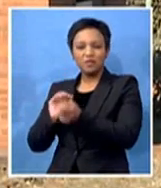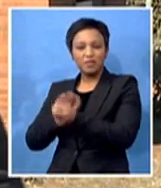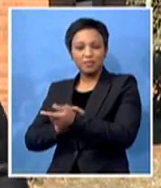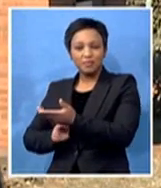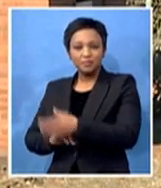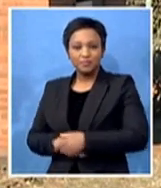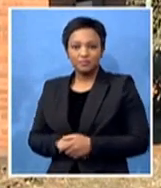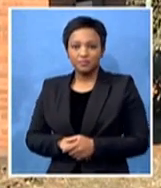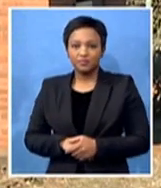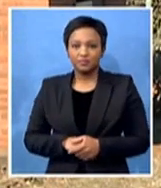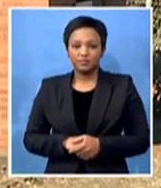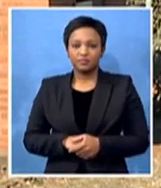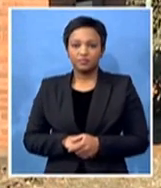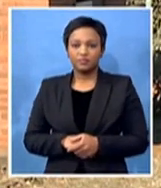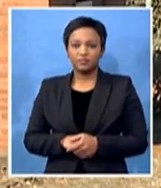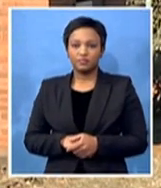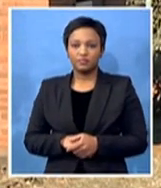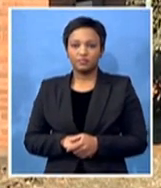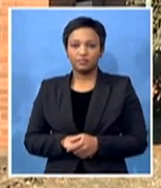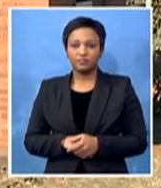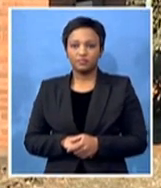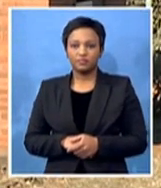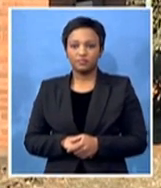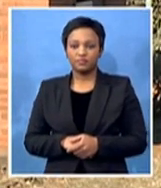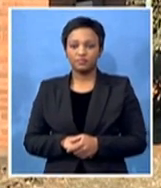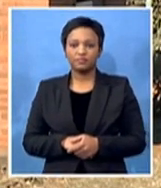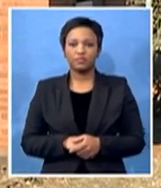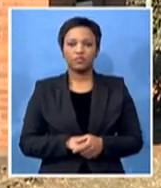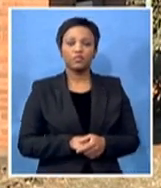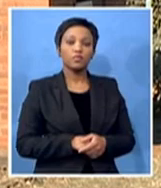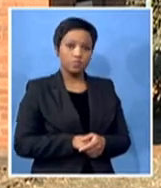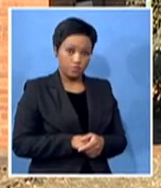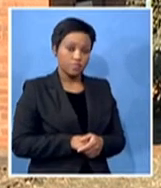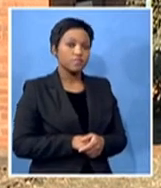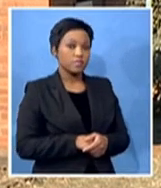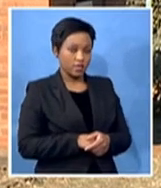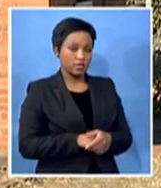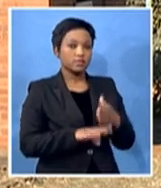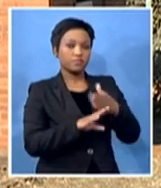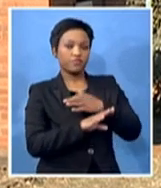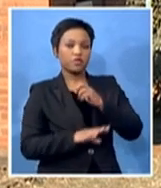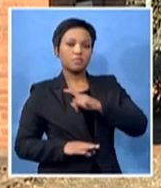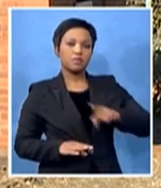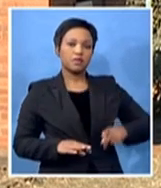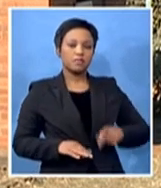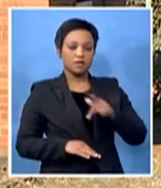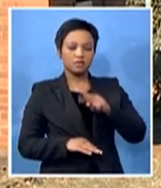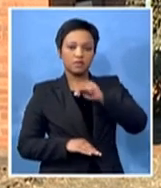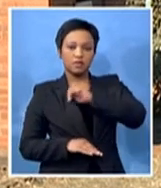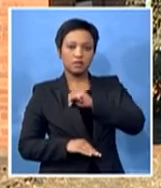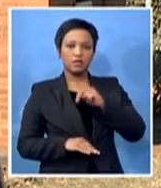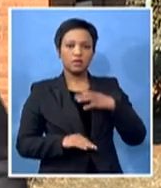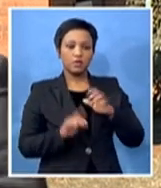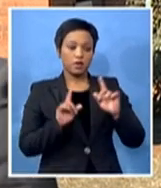Morning to you, Blaine. Certainly, those are some of the questions that the Premier of KwaZulu-Natal, who is just next to me, is going to answer as he